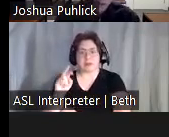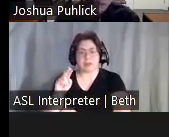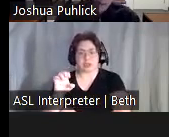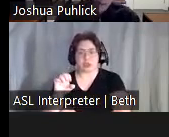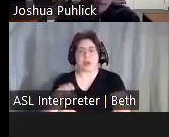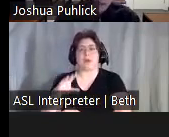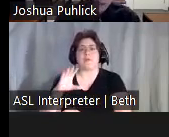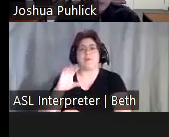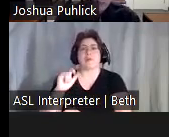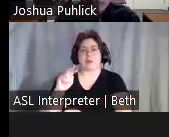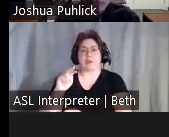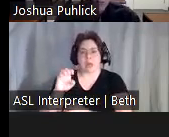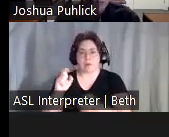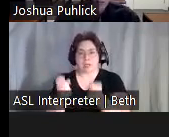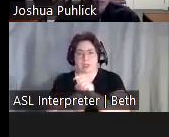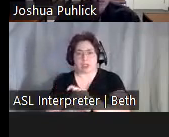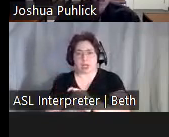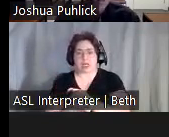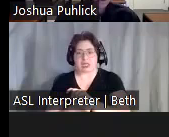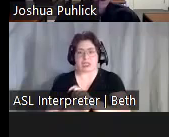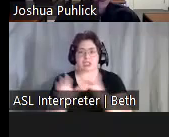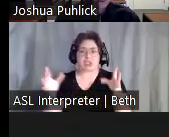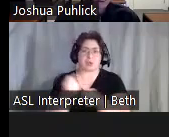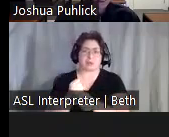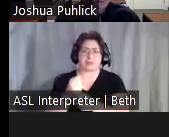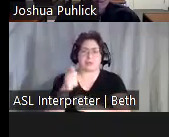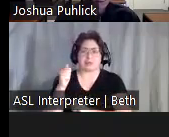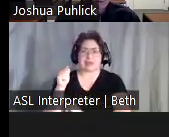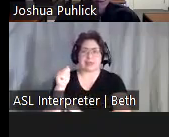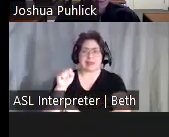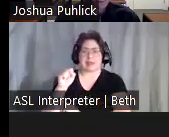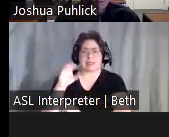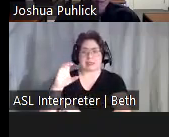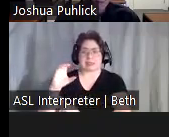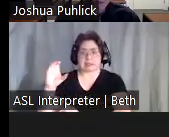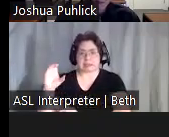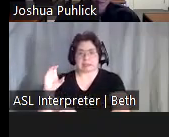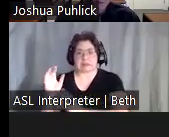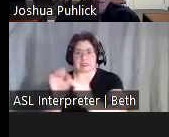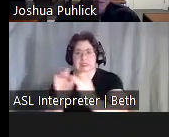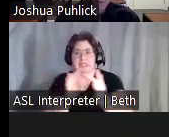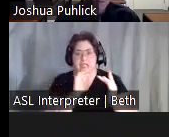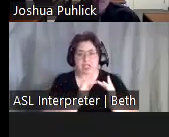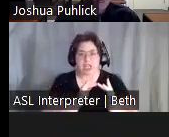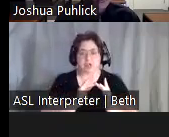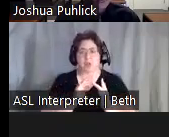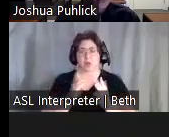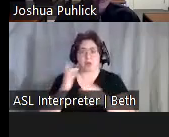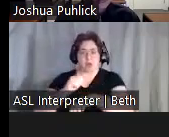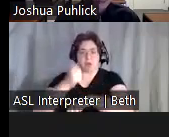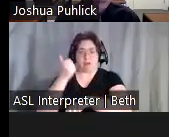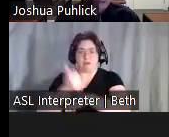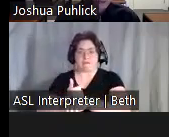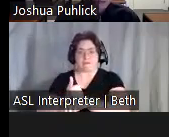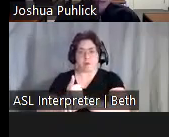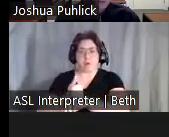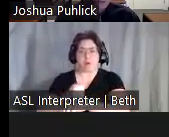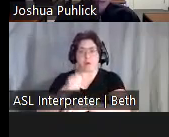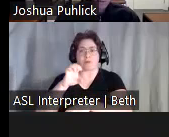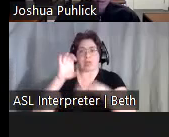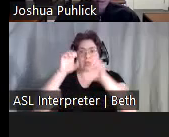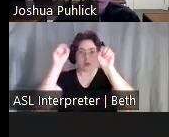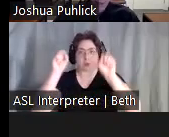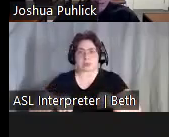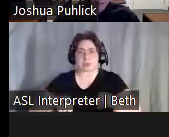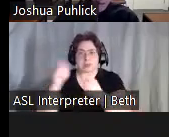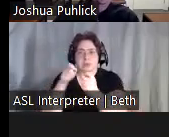ecosystem-specific adaptation treatments across a gradient of adaptive approaches. And Ichauway was one